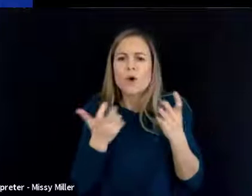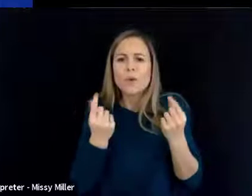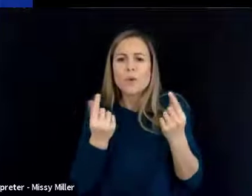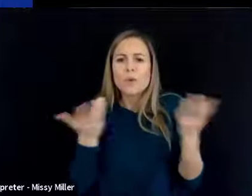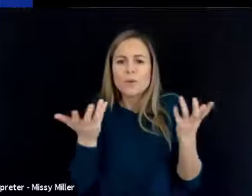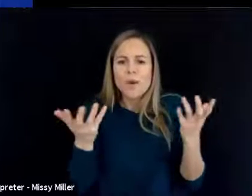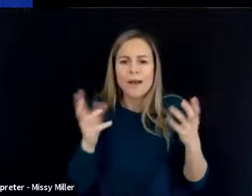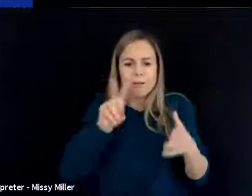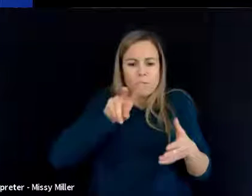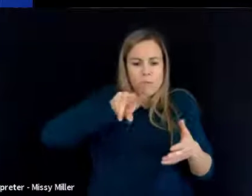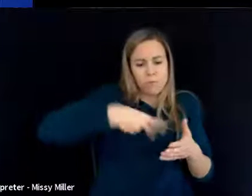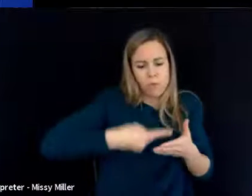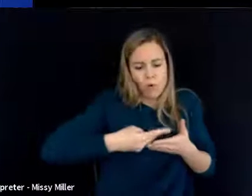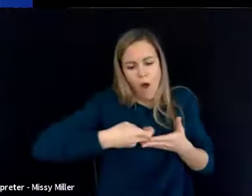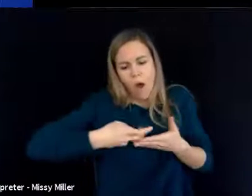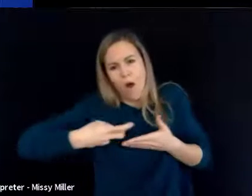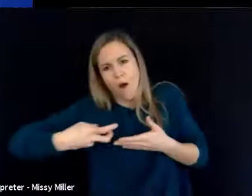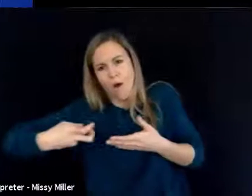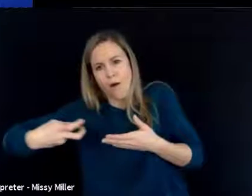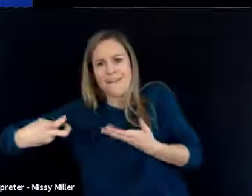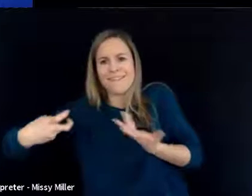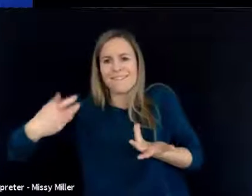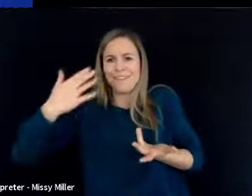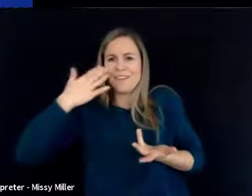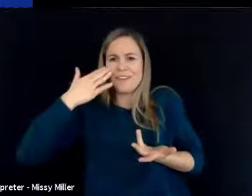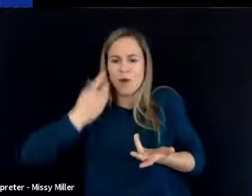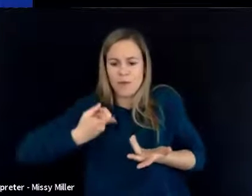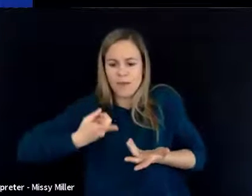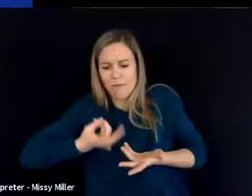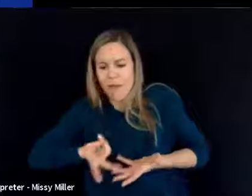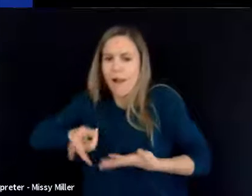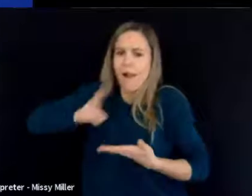more muscle tone to move over onto your stomach,